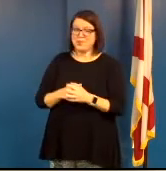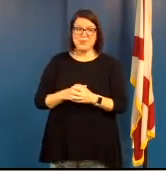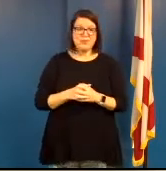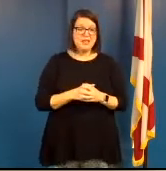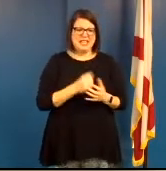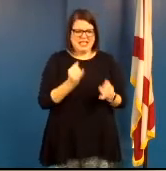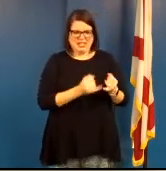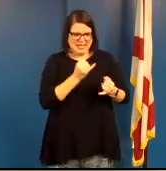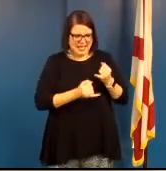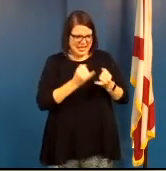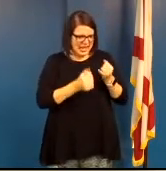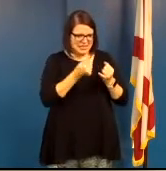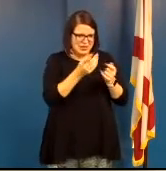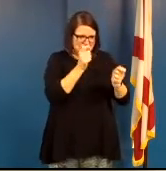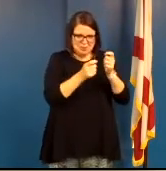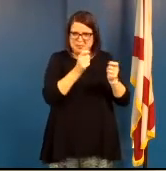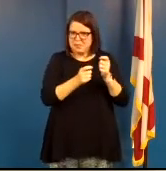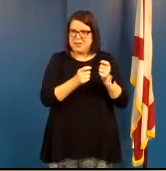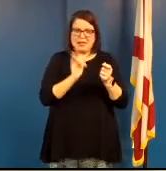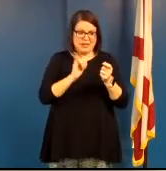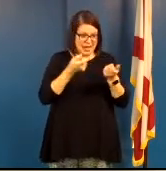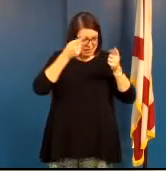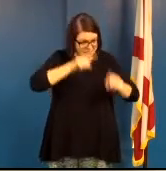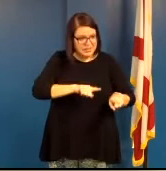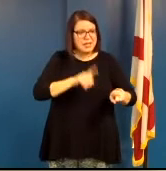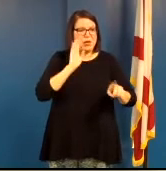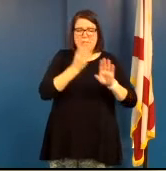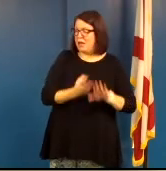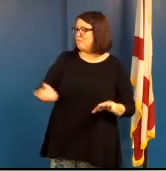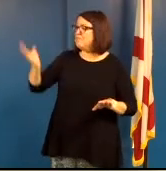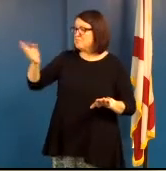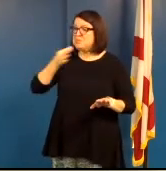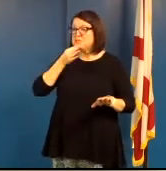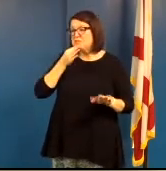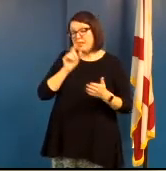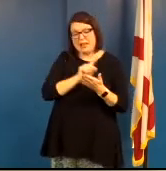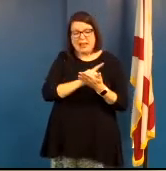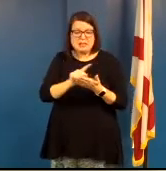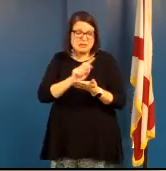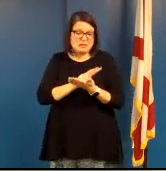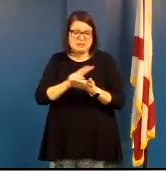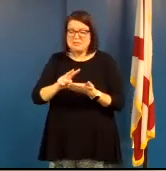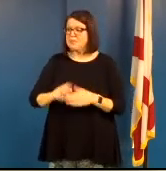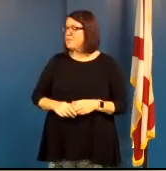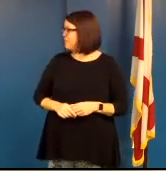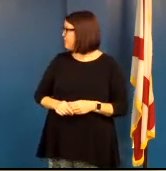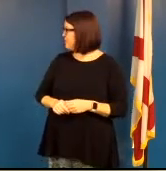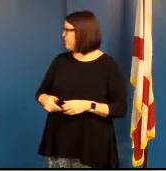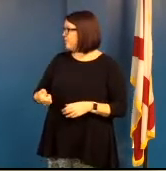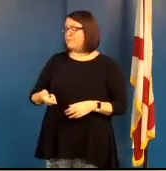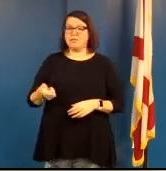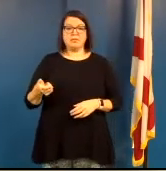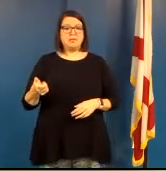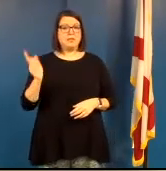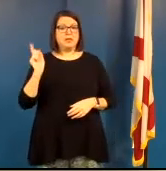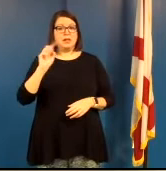just the last pieces of it together in the next week. Thank you. Any questions about that? What's the